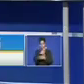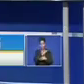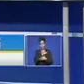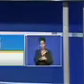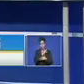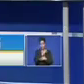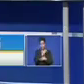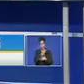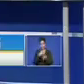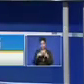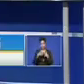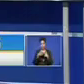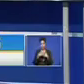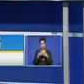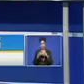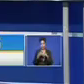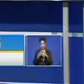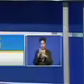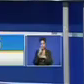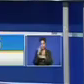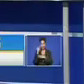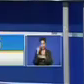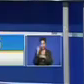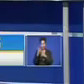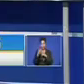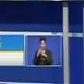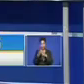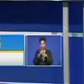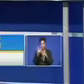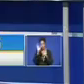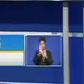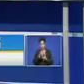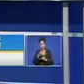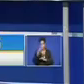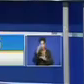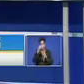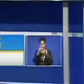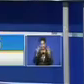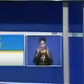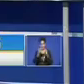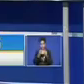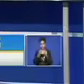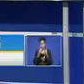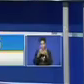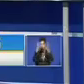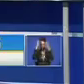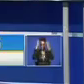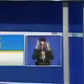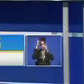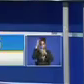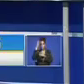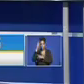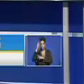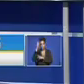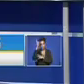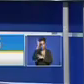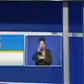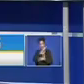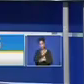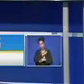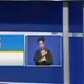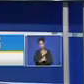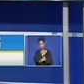colleagues have returned to their respective homes since attending Friday's high-level meeting with United States President Donald Trump. According to the Prime